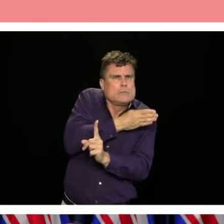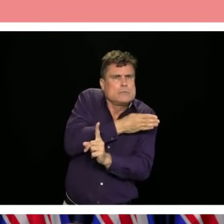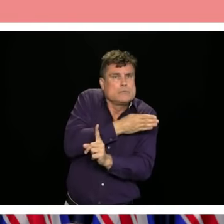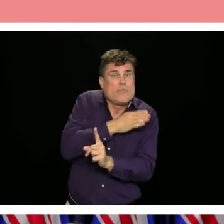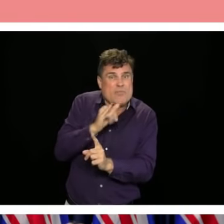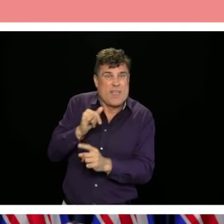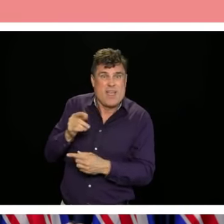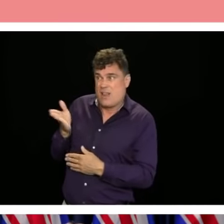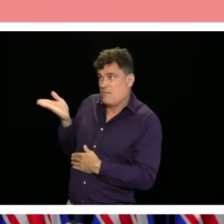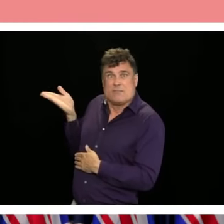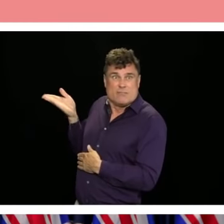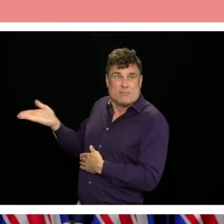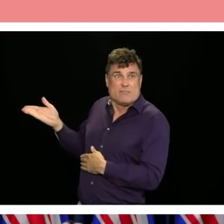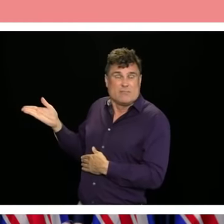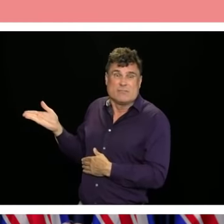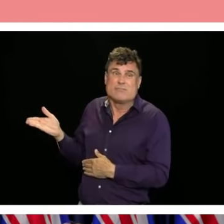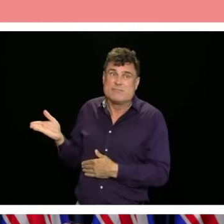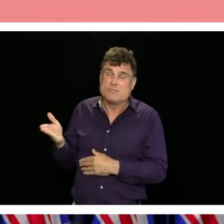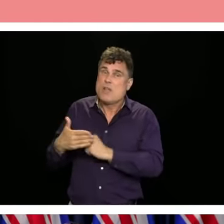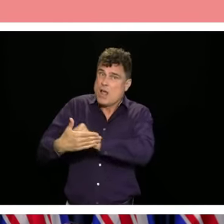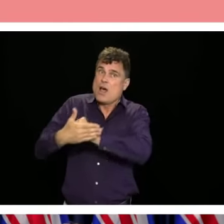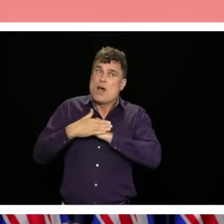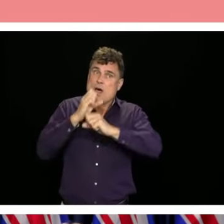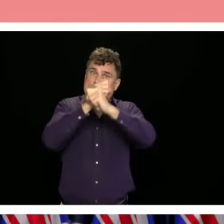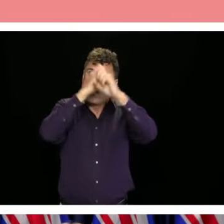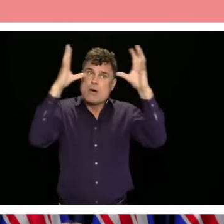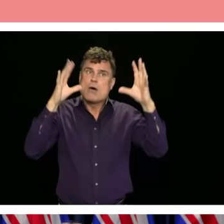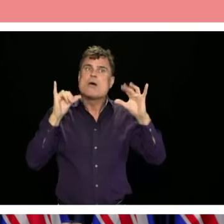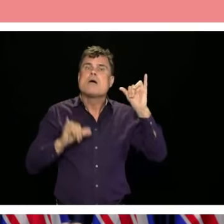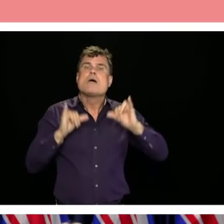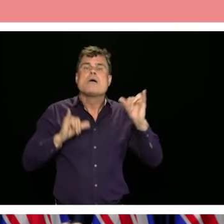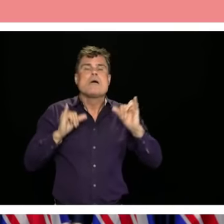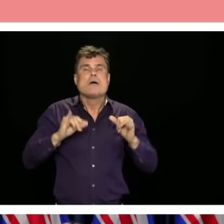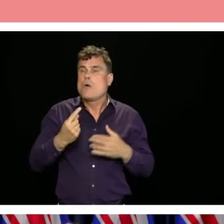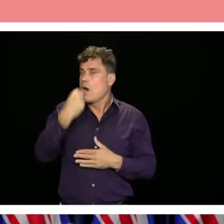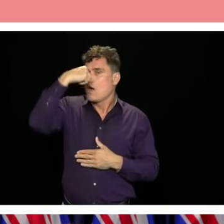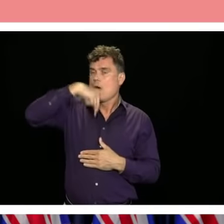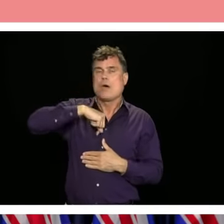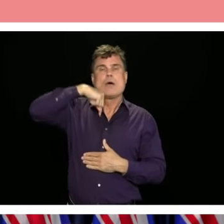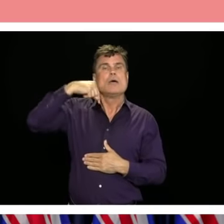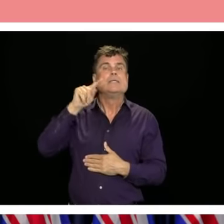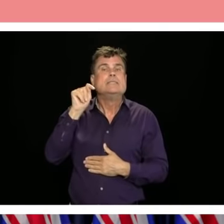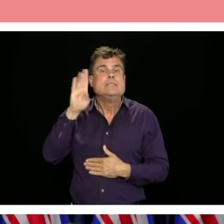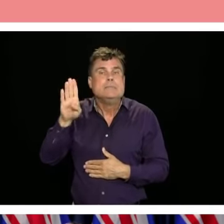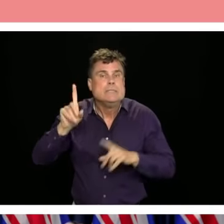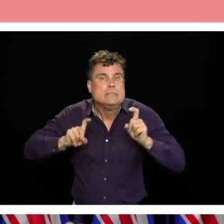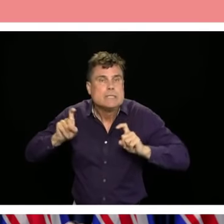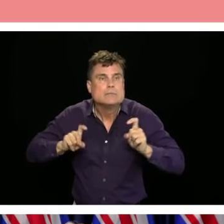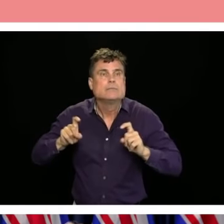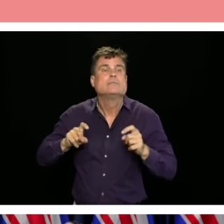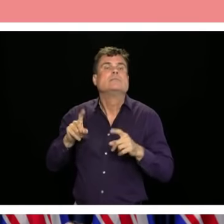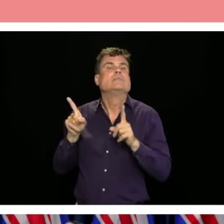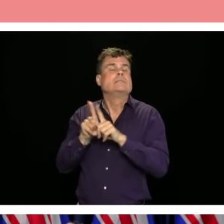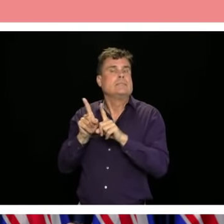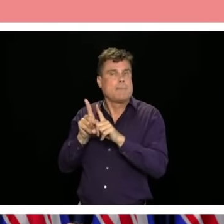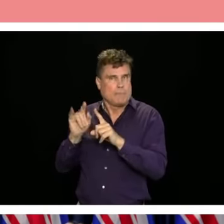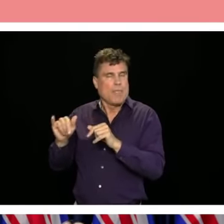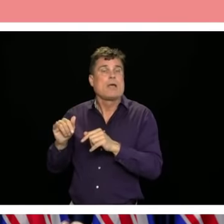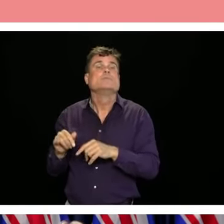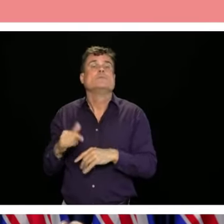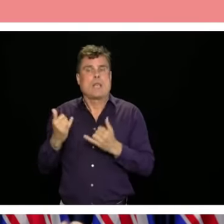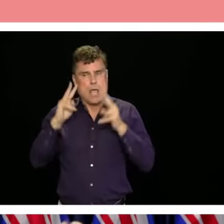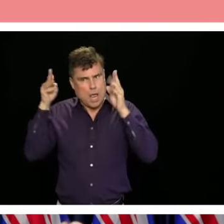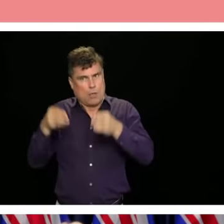British Columbia Center for Disease Control with our laboratory team, the Public Health Lab in Genome BC. And it's work that we've been